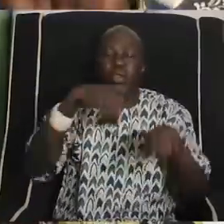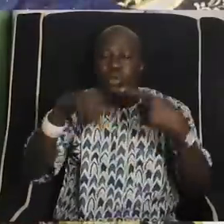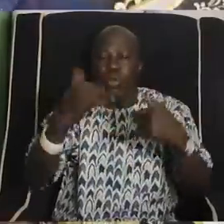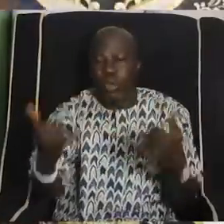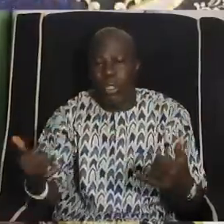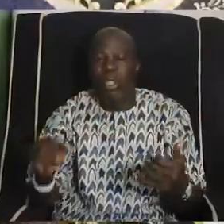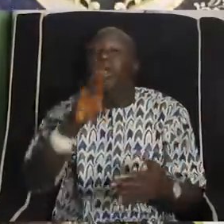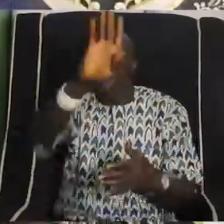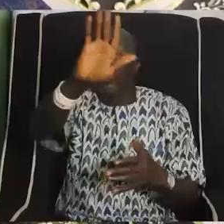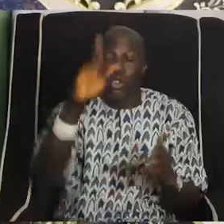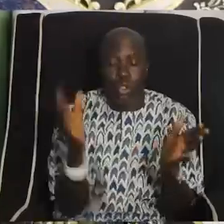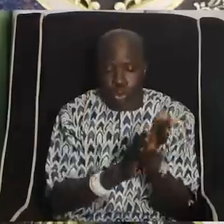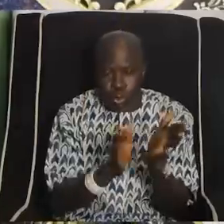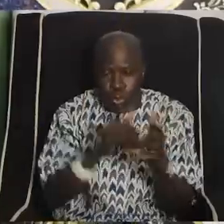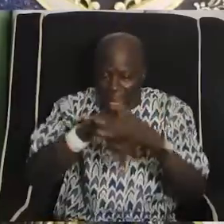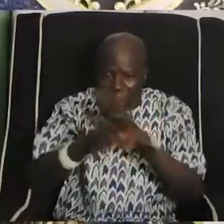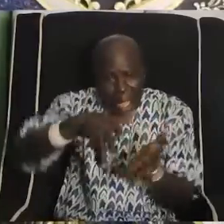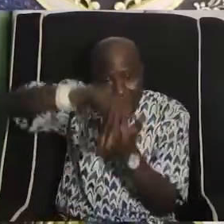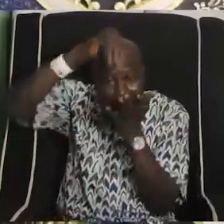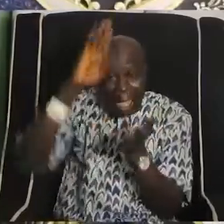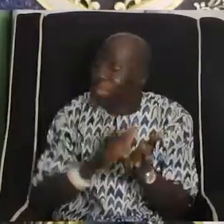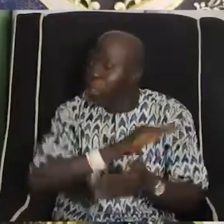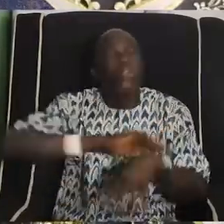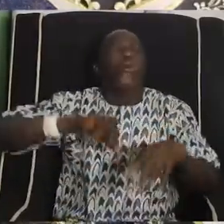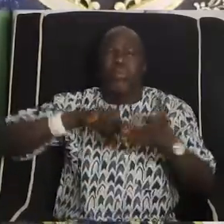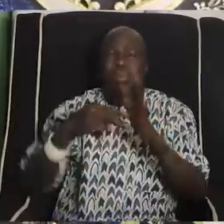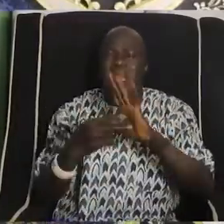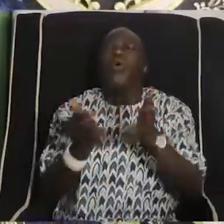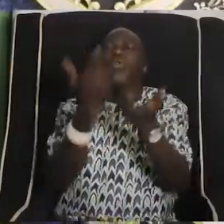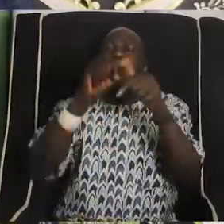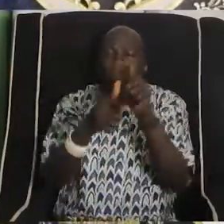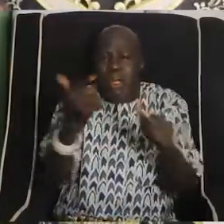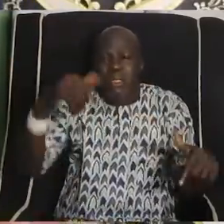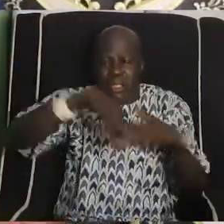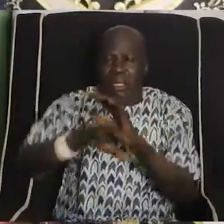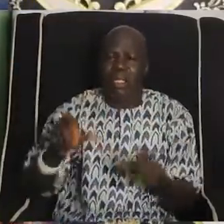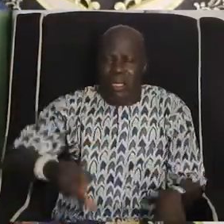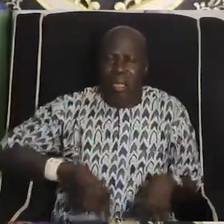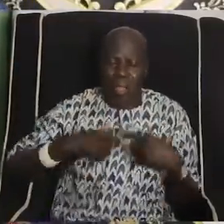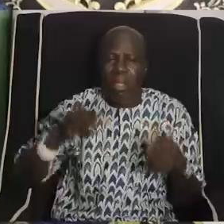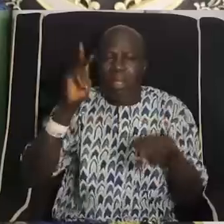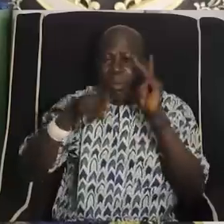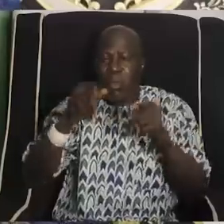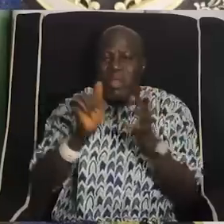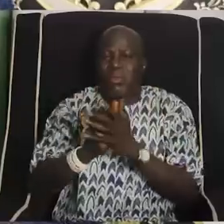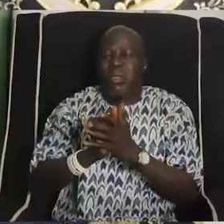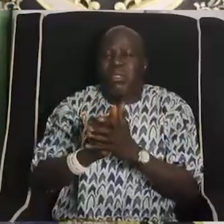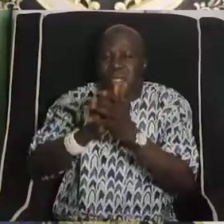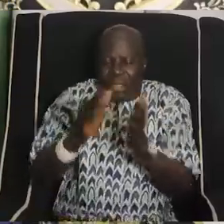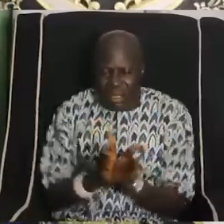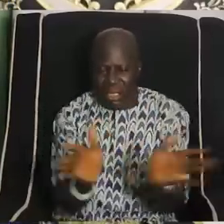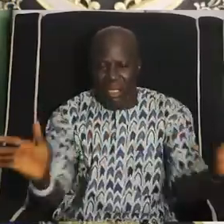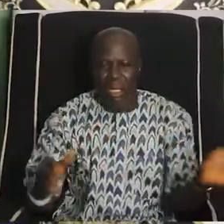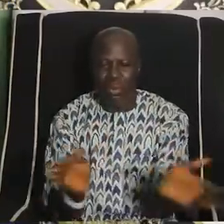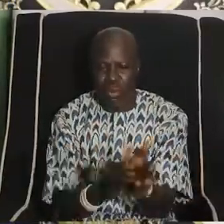school you've been to doesn't determine how you become great in life. Public school. The people that went to